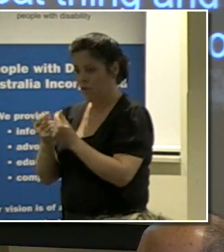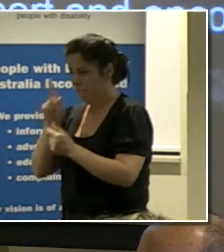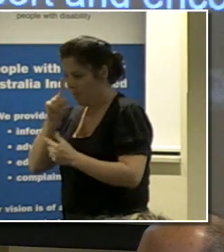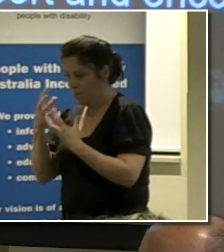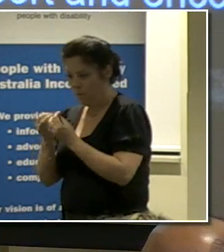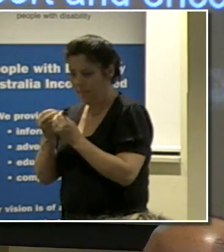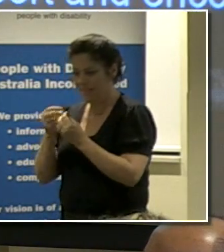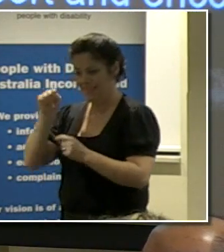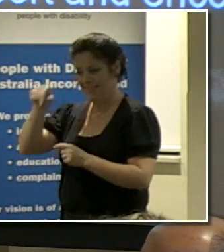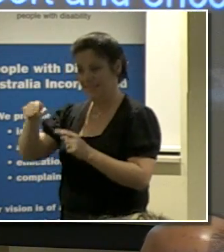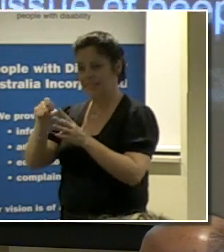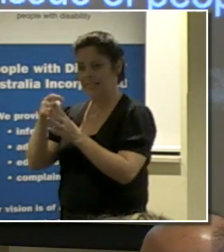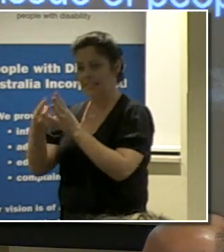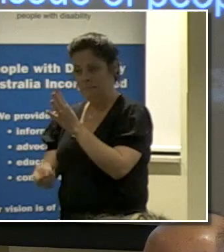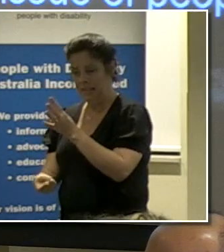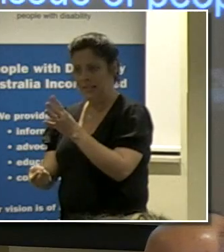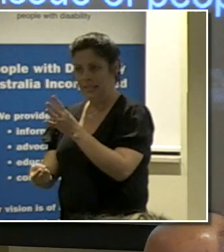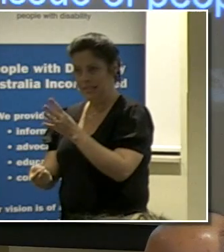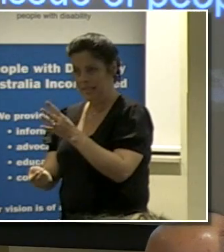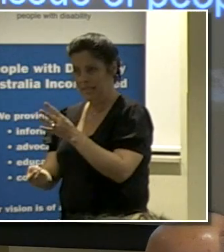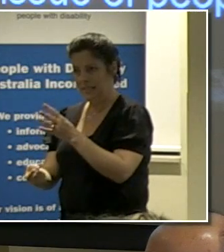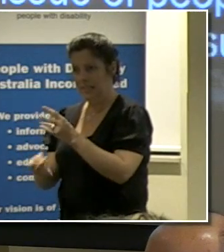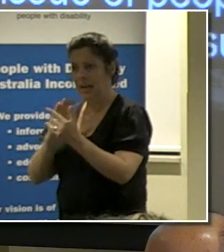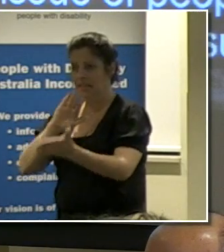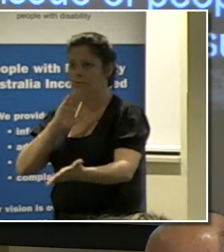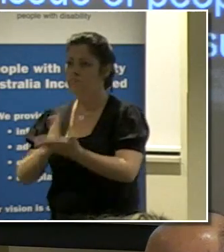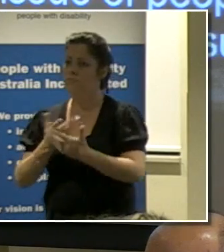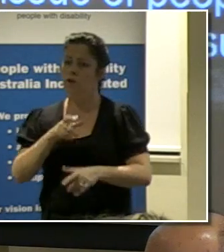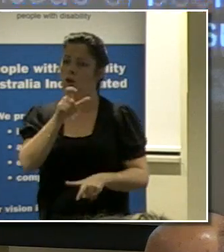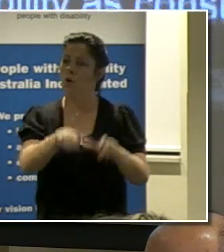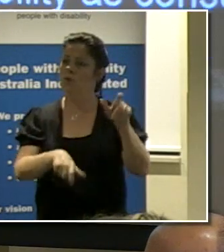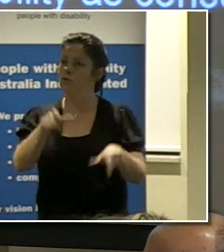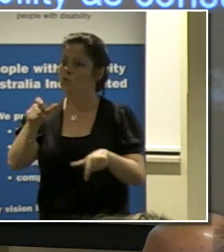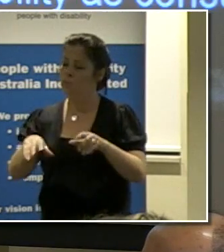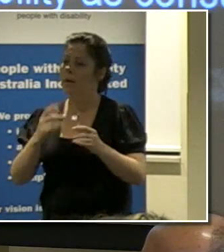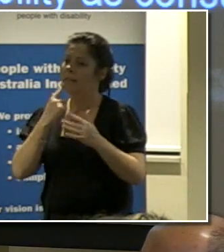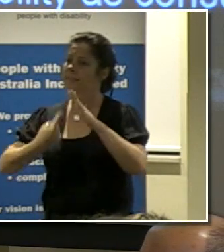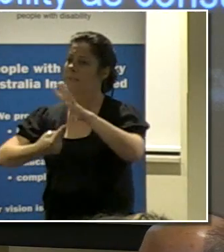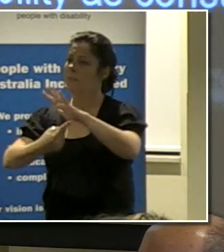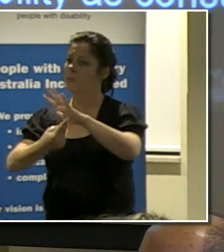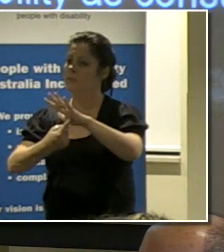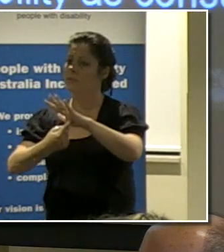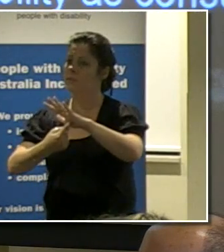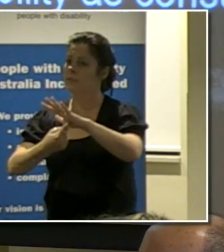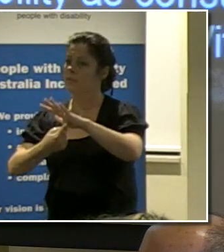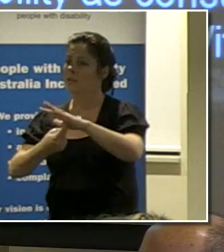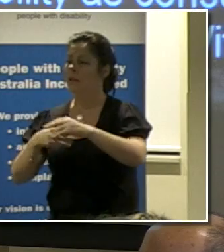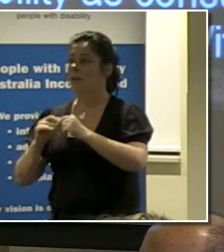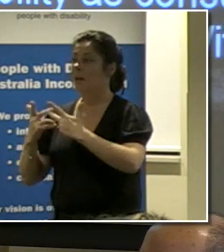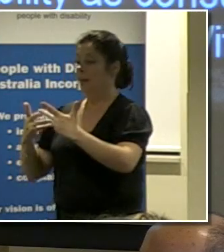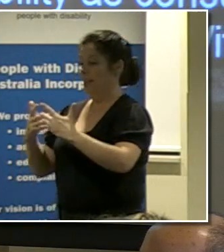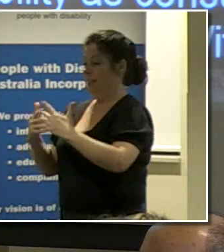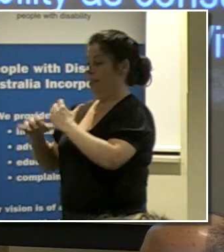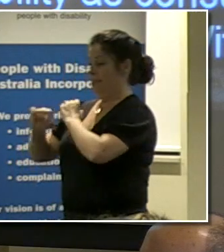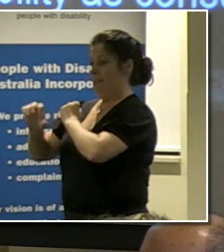disability as consumers is quite a critical one. A lot of the discussion of the market tends